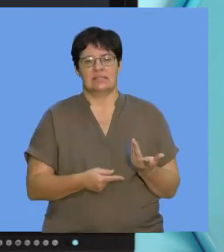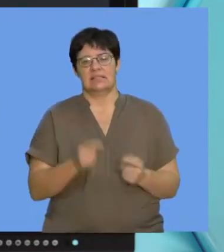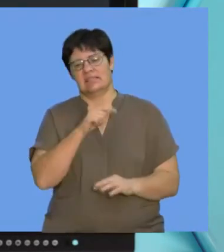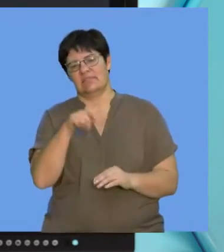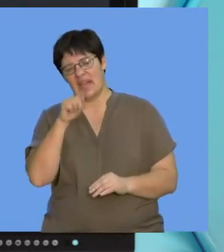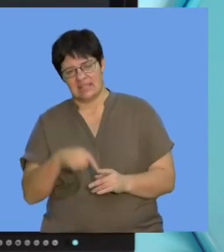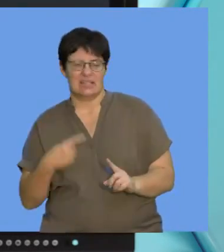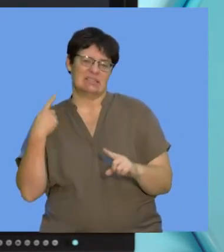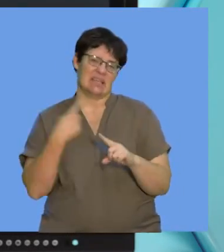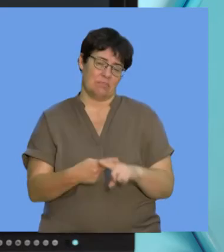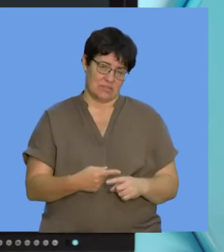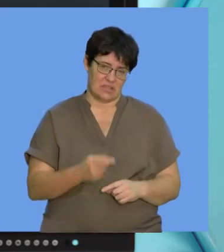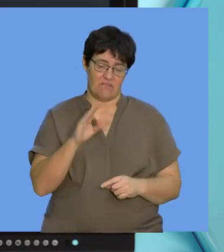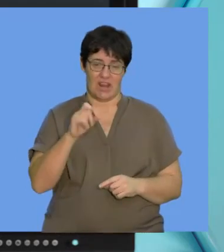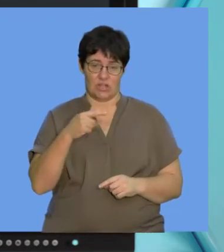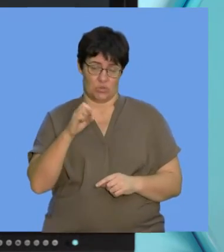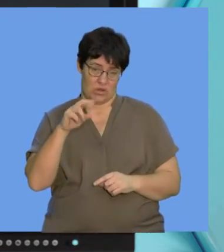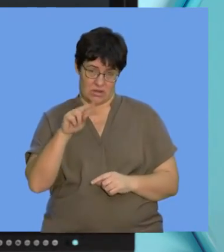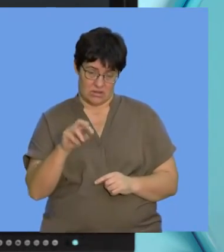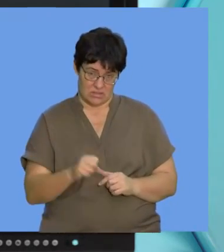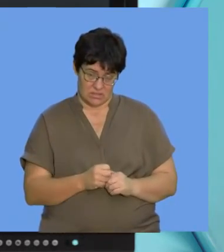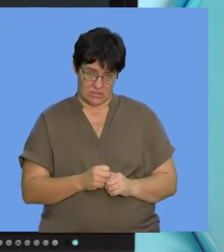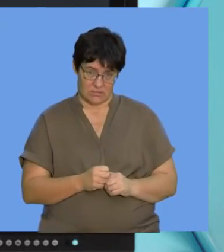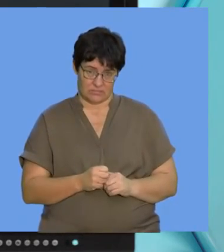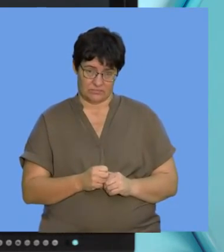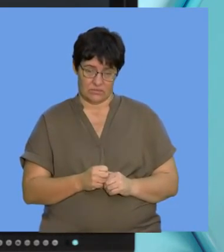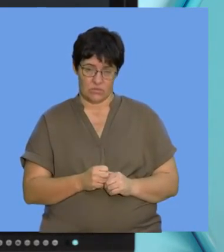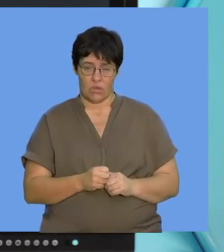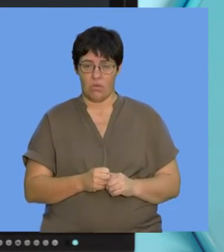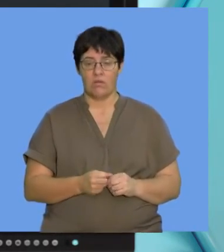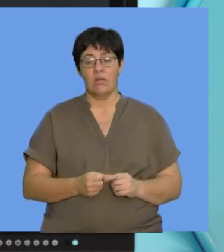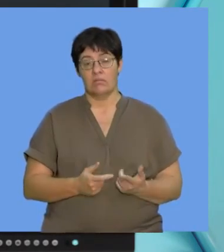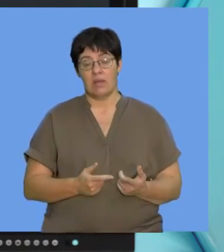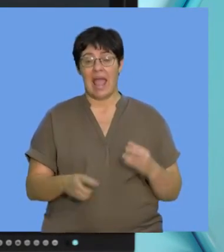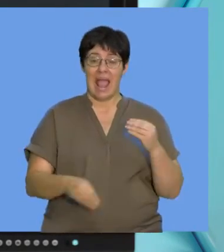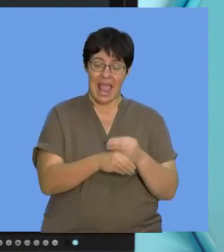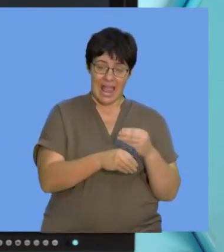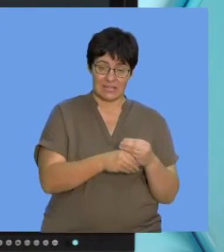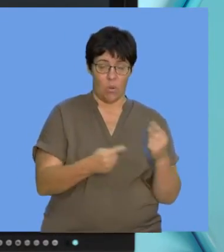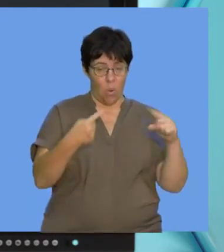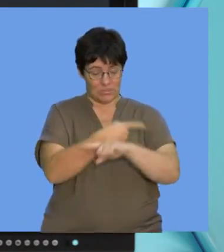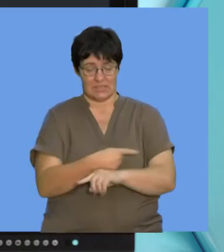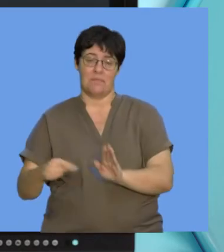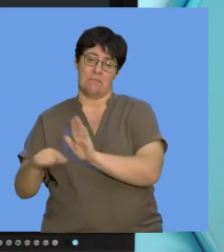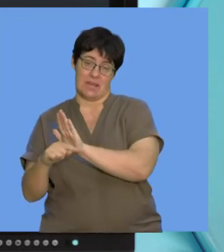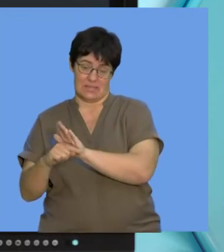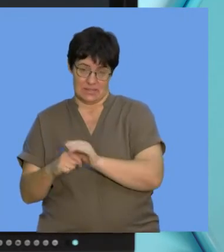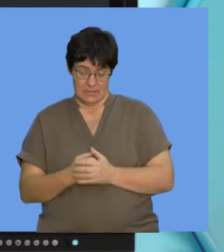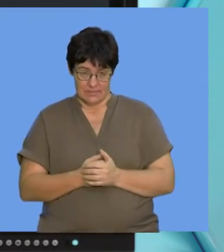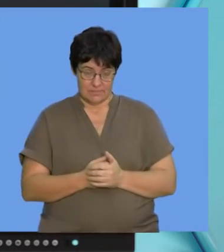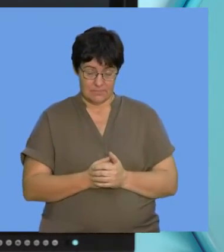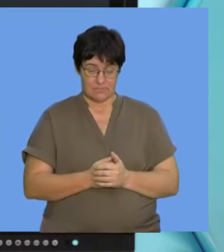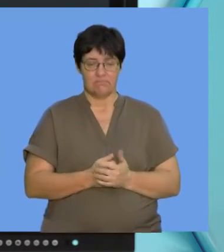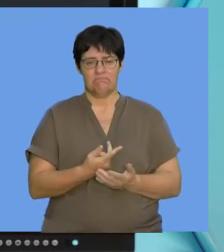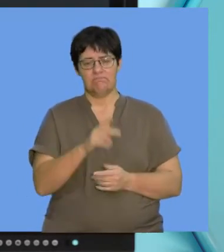dividing and multiplying fractions. Remember, the opposite of adding is subtracting, right? But let's look at some keywords that we need to look